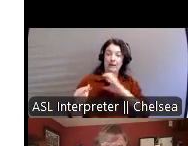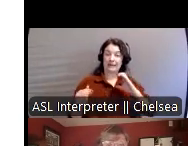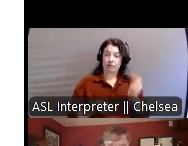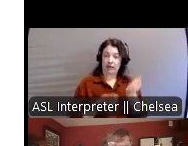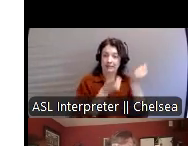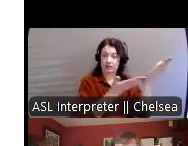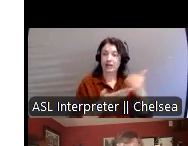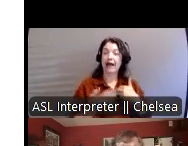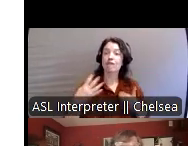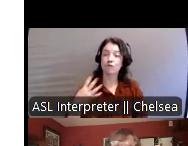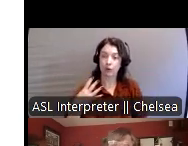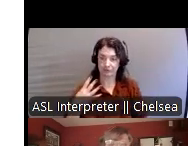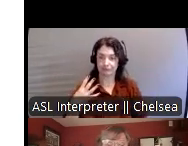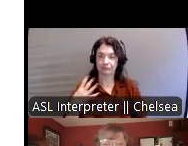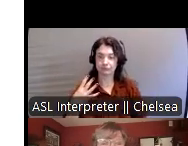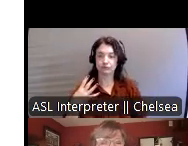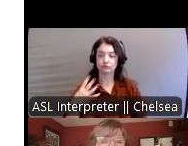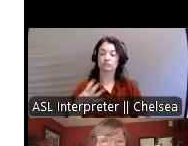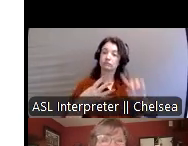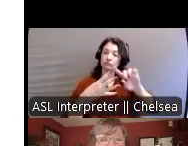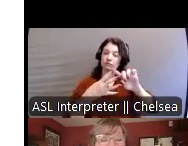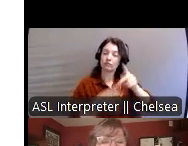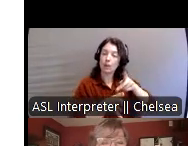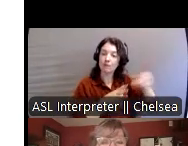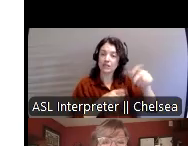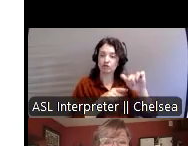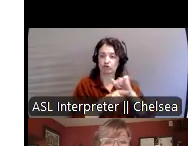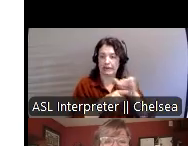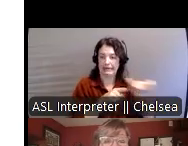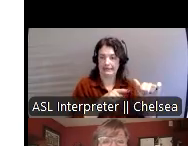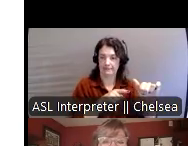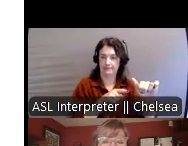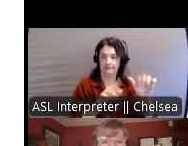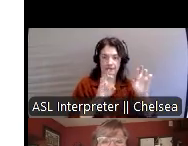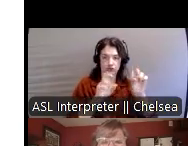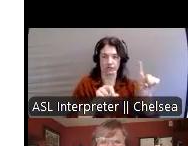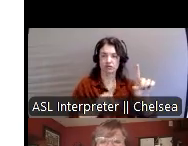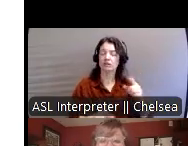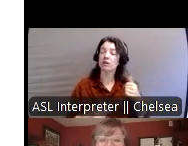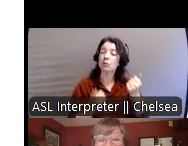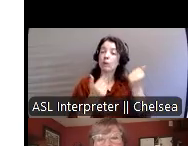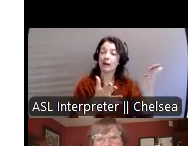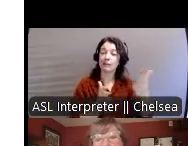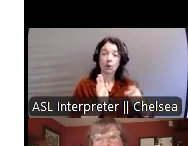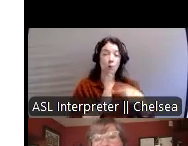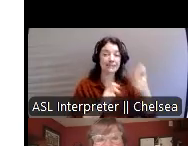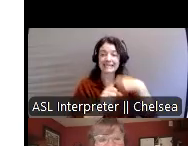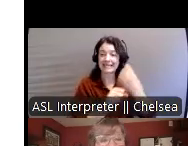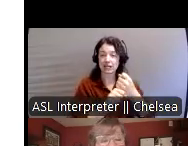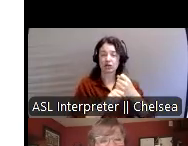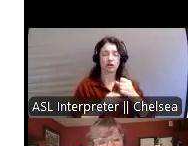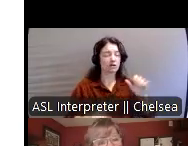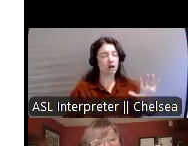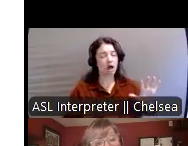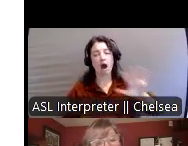4. The first one is on professional training. We recommend annual cross-sector training for professionals who work in